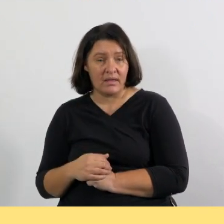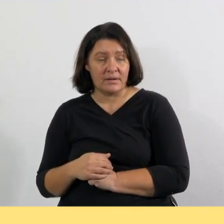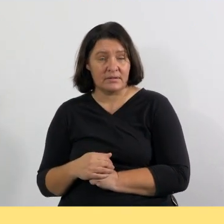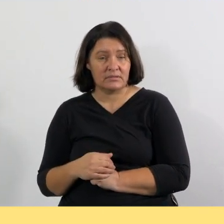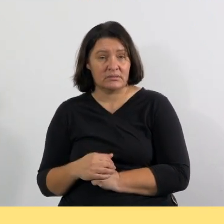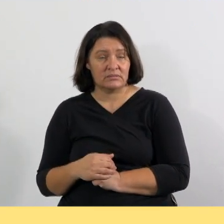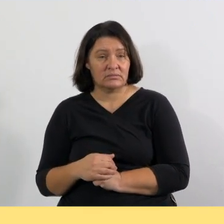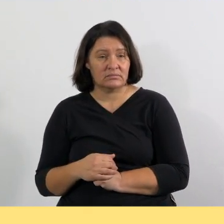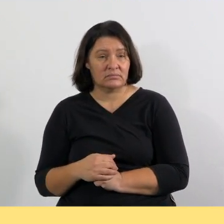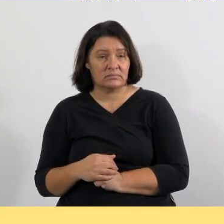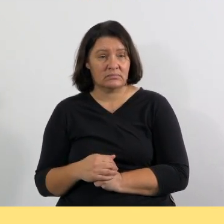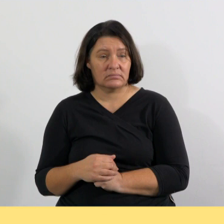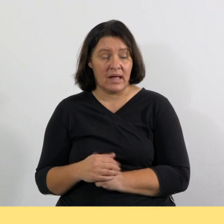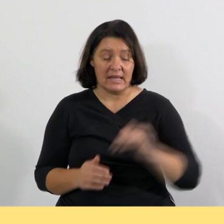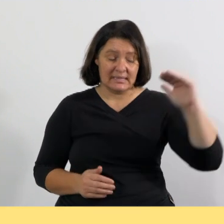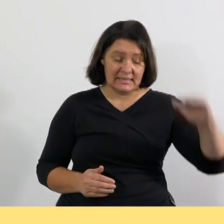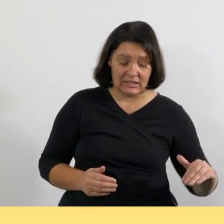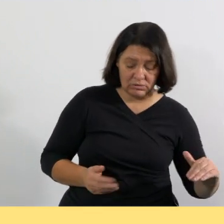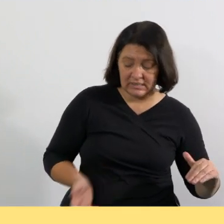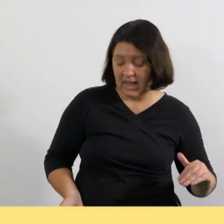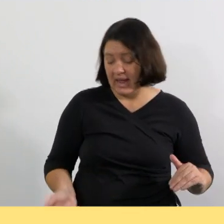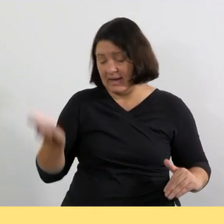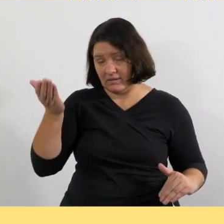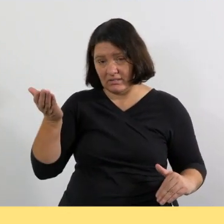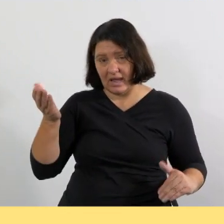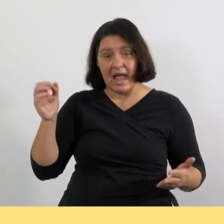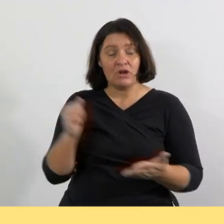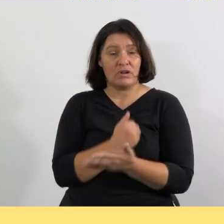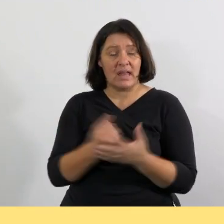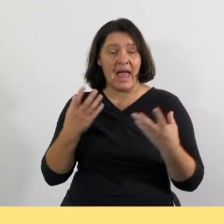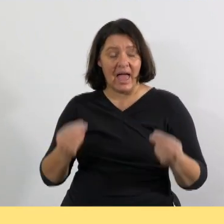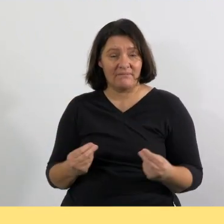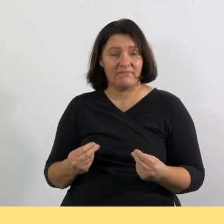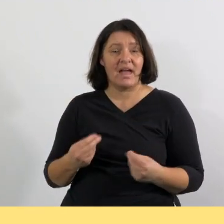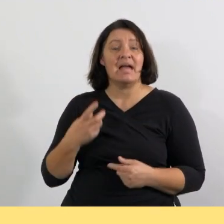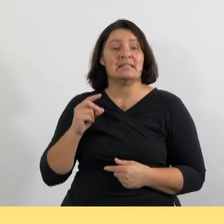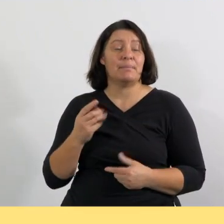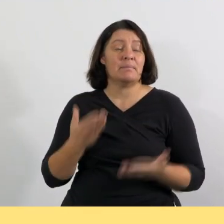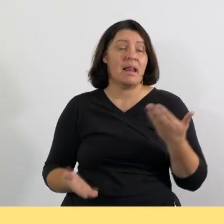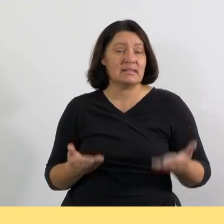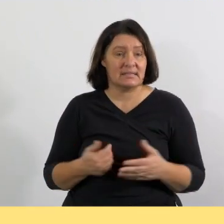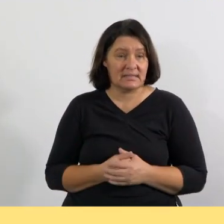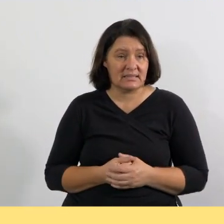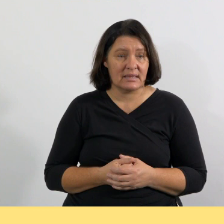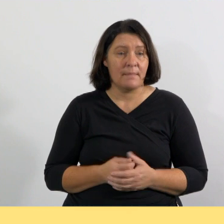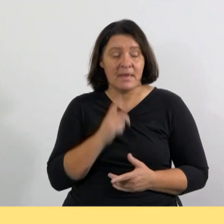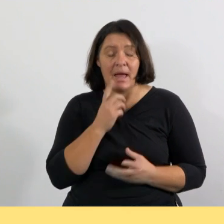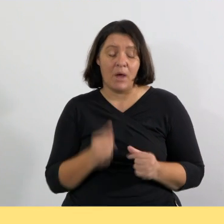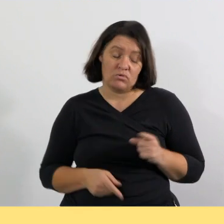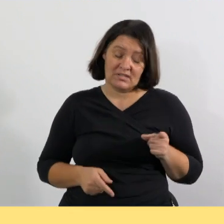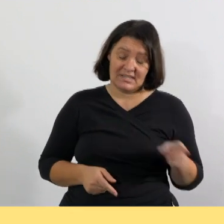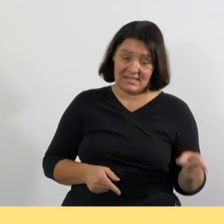it increases, it decreases. And the moment your creditor has a debit balance, the amount